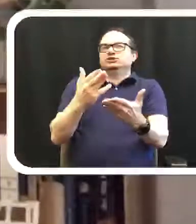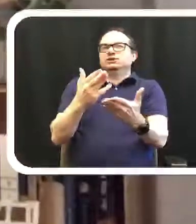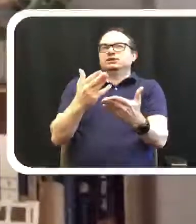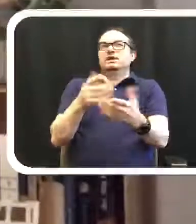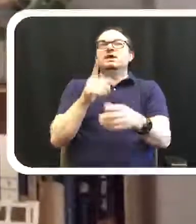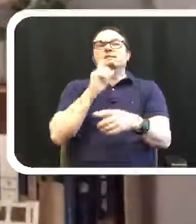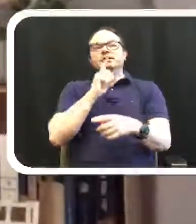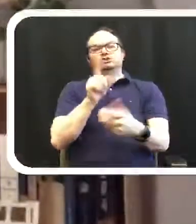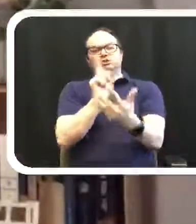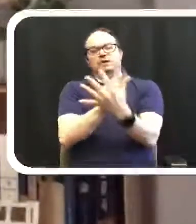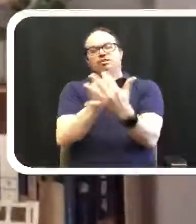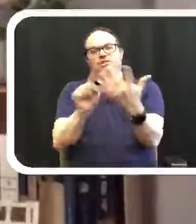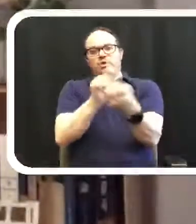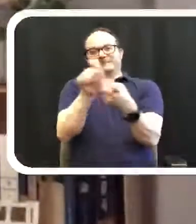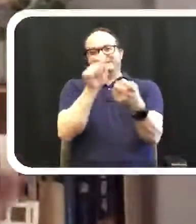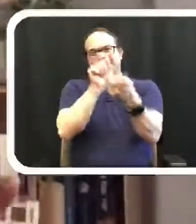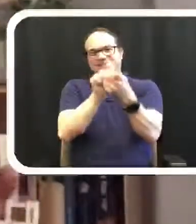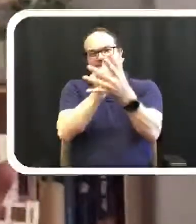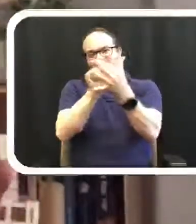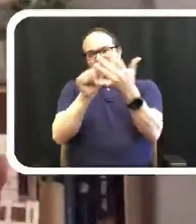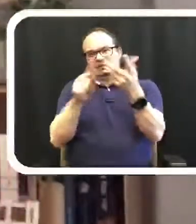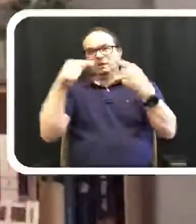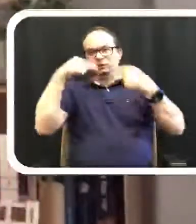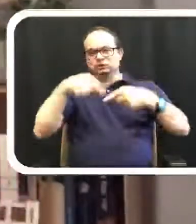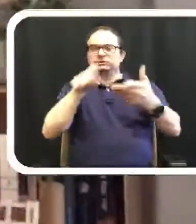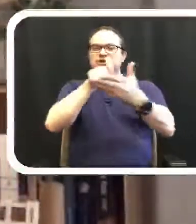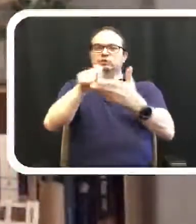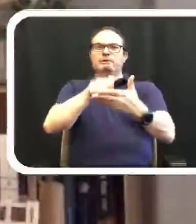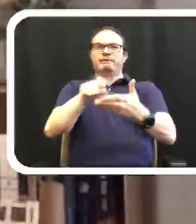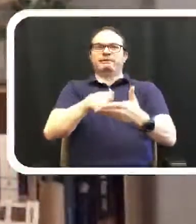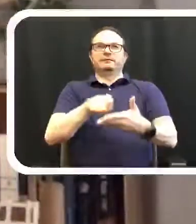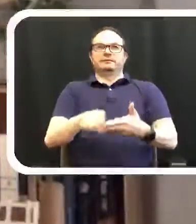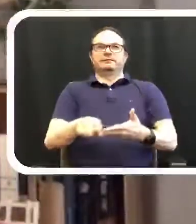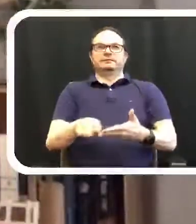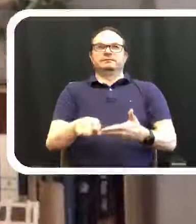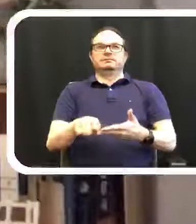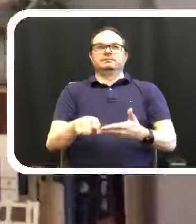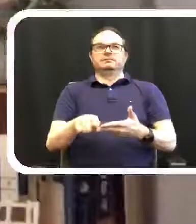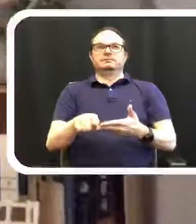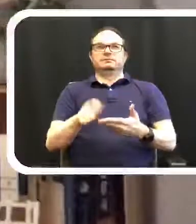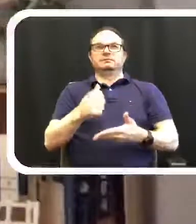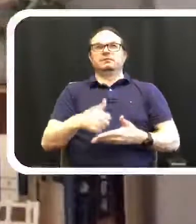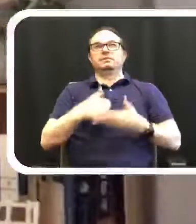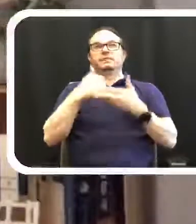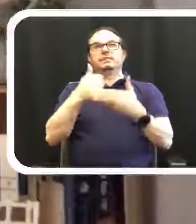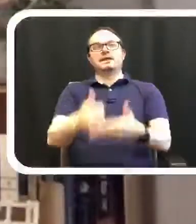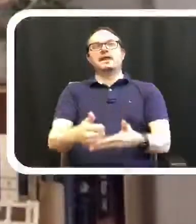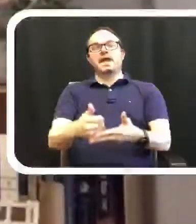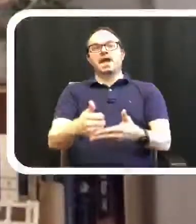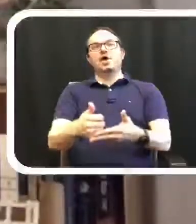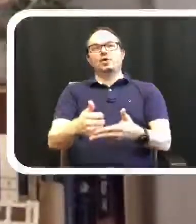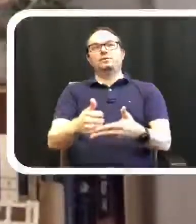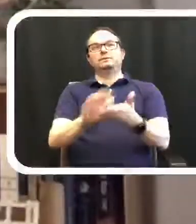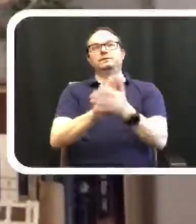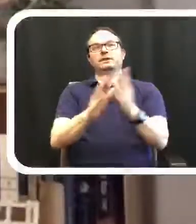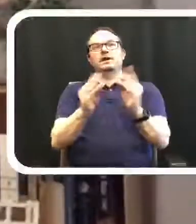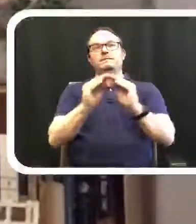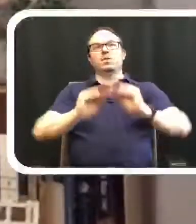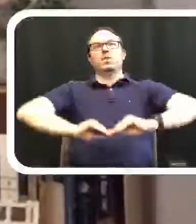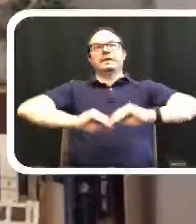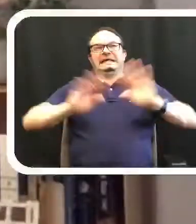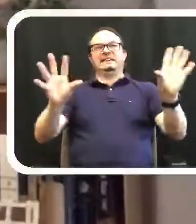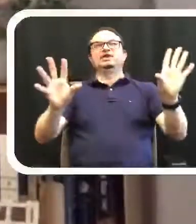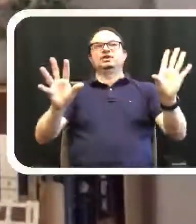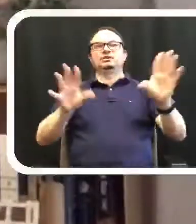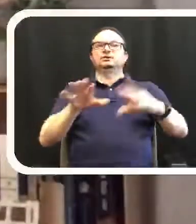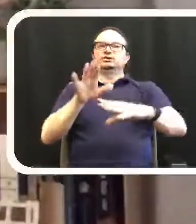in mind those sorts of questions as you're writing, it helps you to come across clear, and it helps you to get what you want and